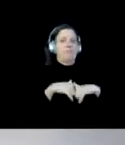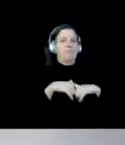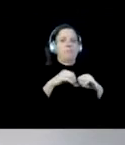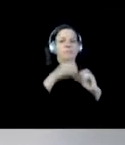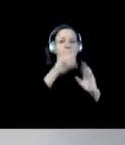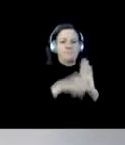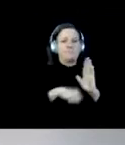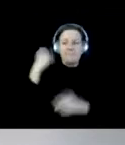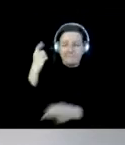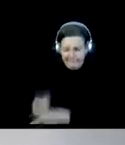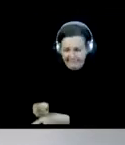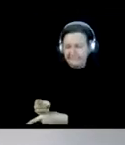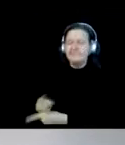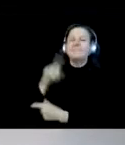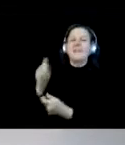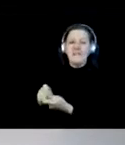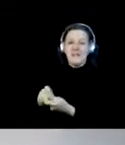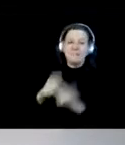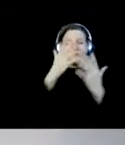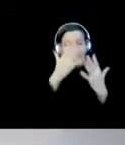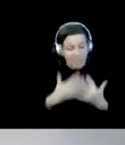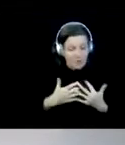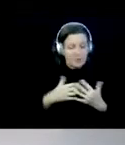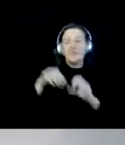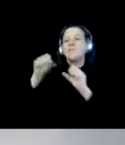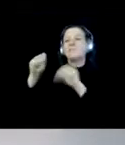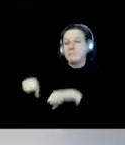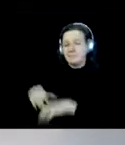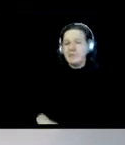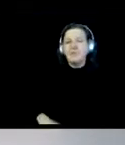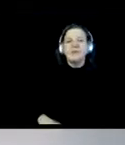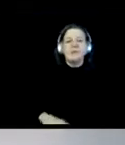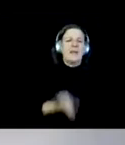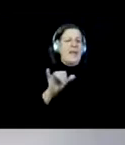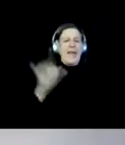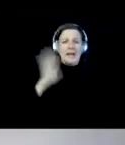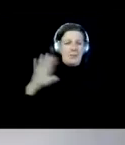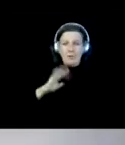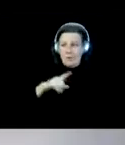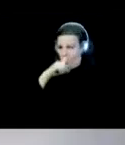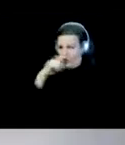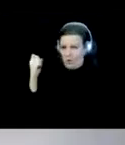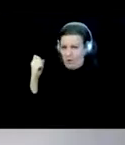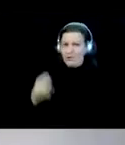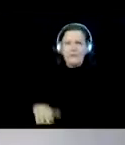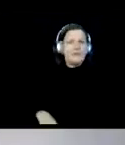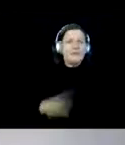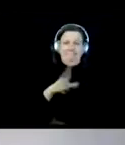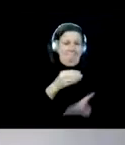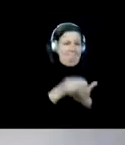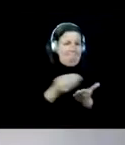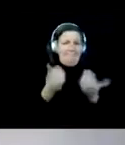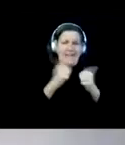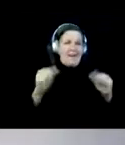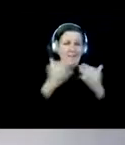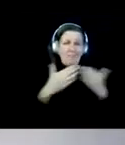unfortunately. yeah. And it And was also Topshop's just so ugly. never bought anything. Sorry, Topshop. Never